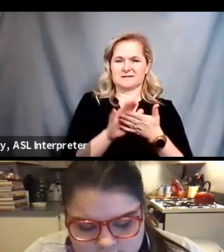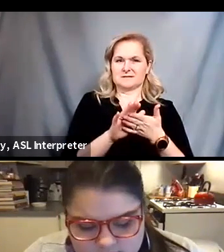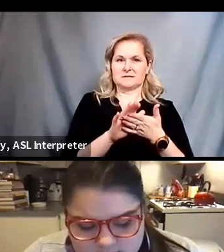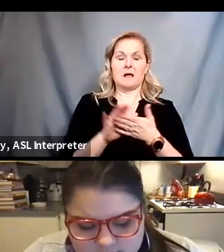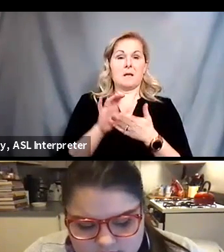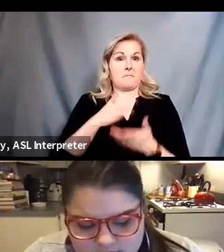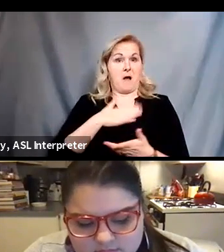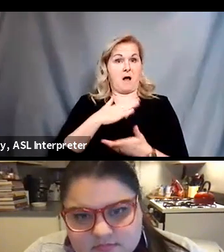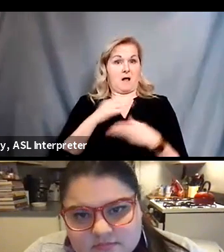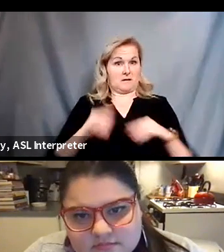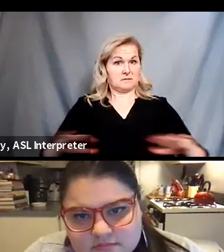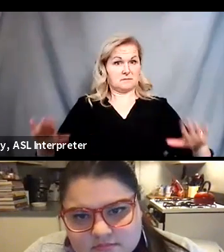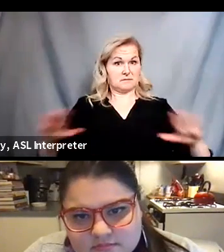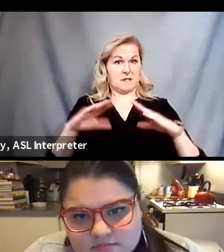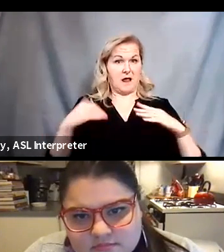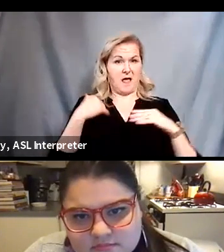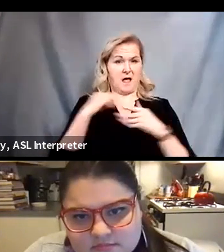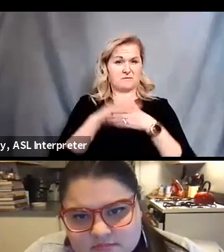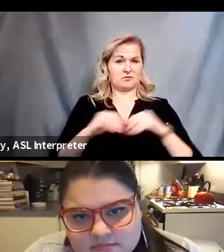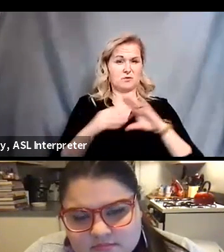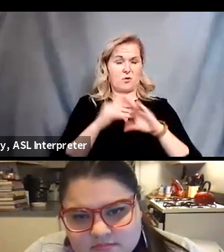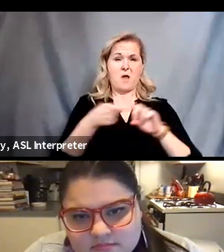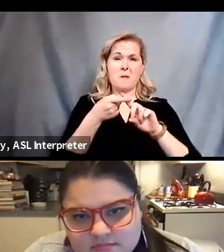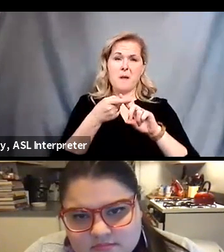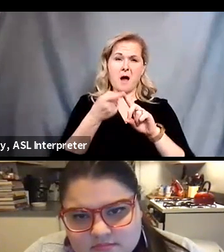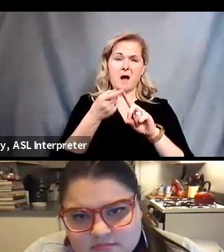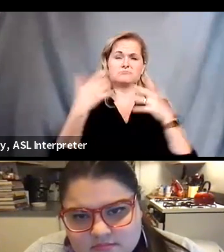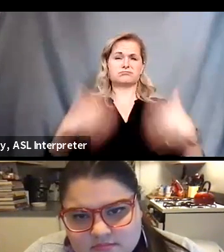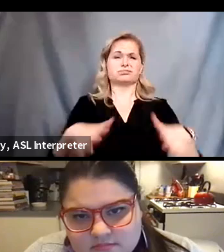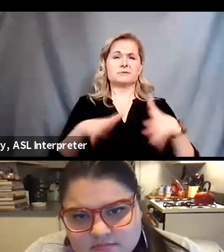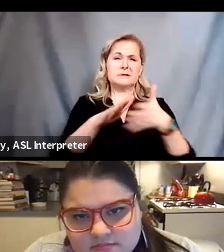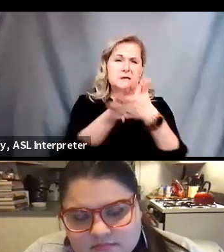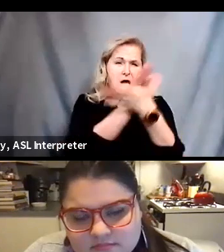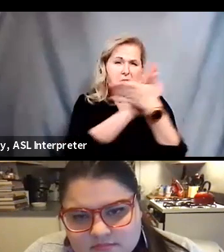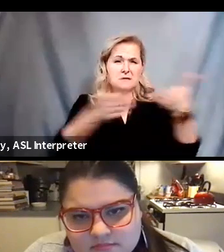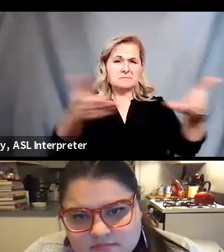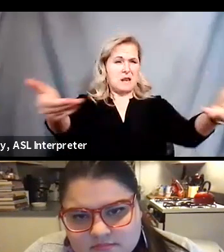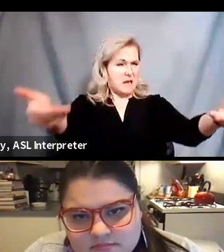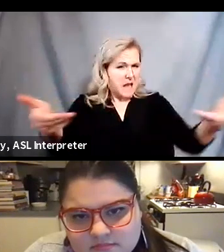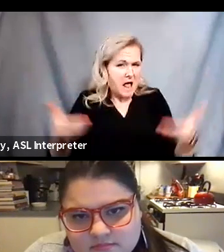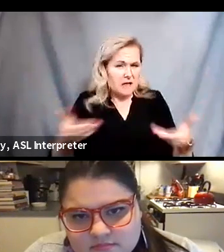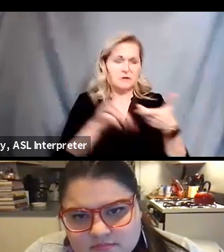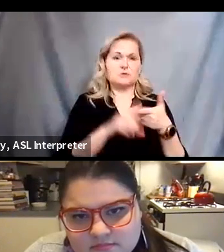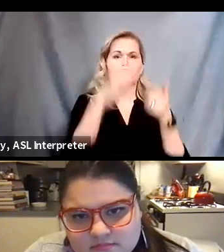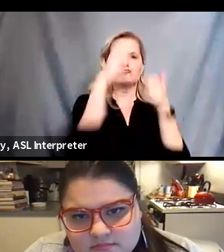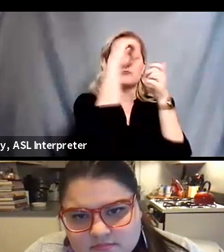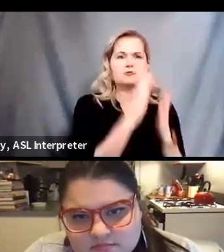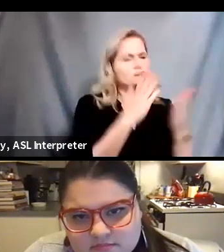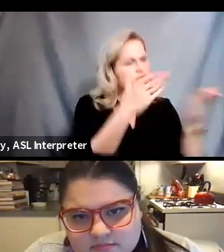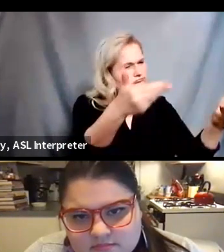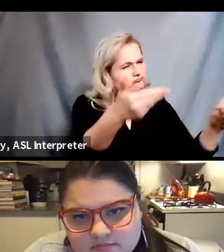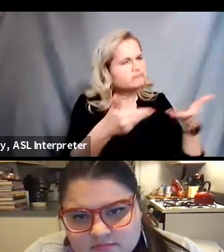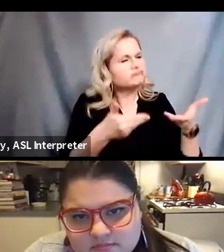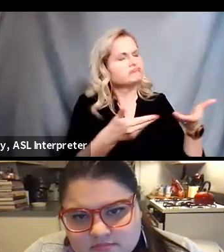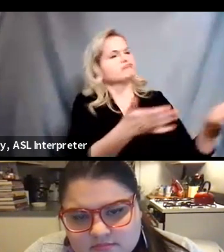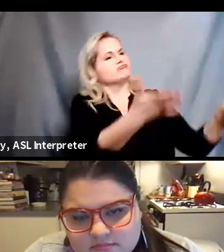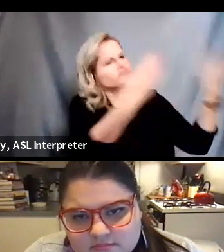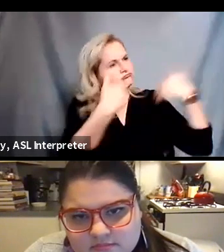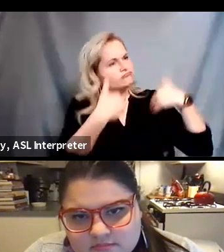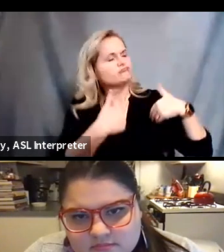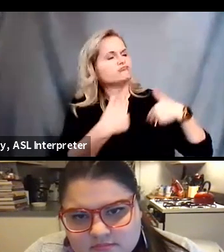of immense hospitality. Hospitality to the stranger. All right.